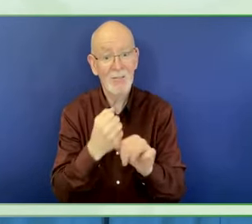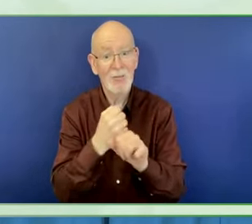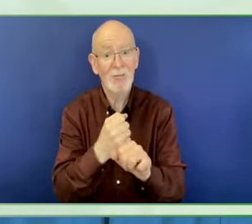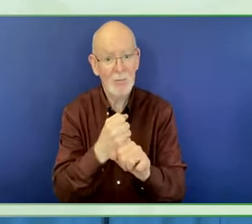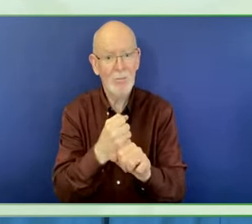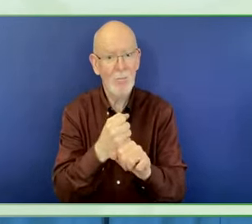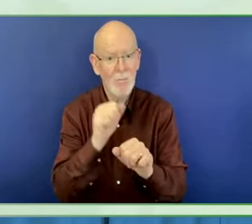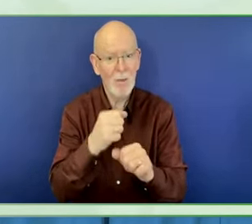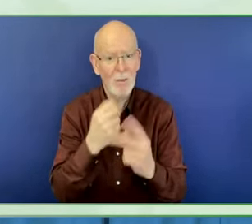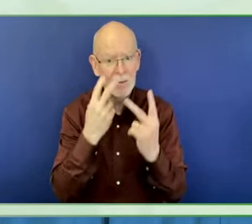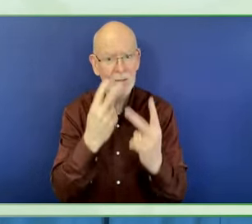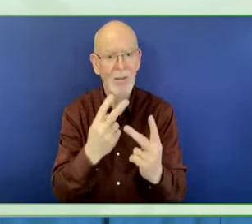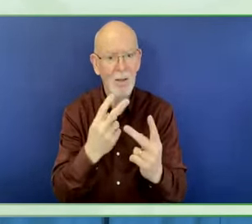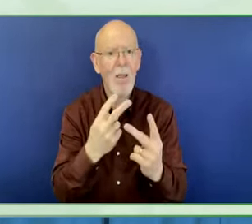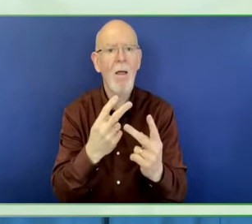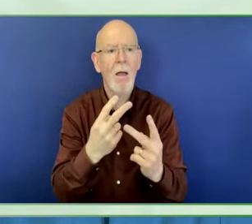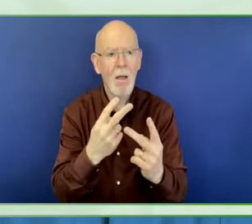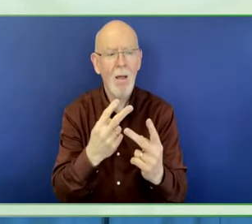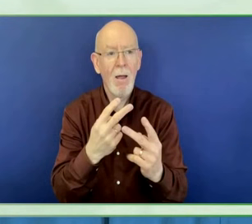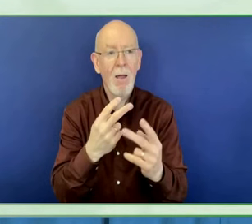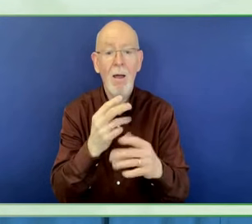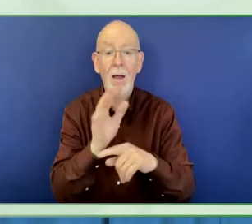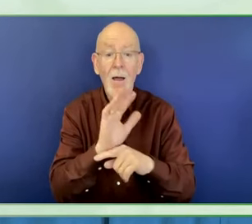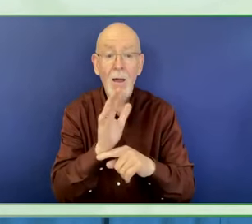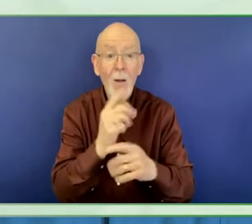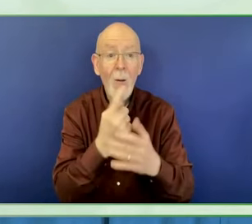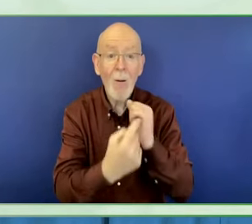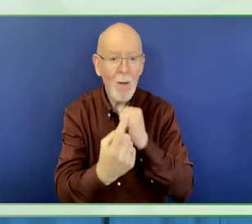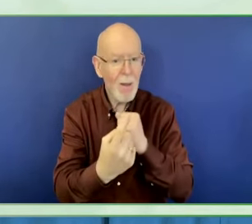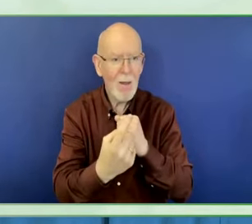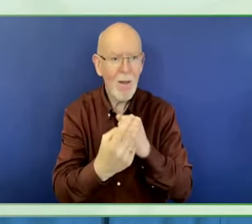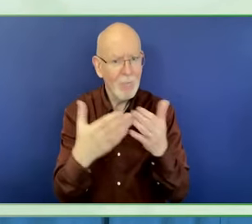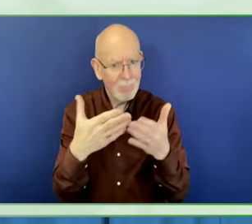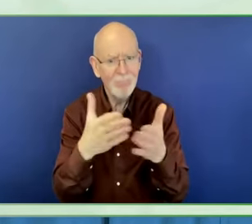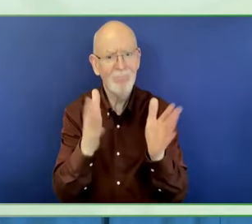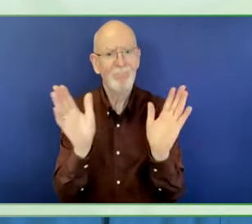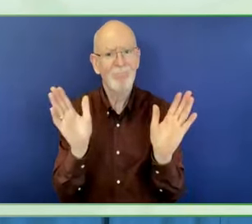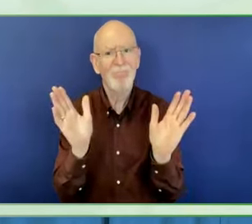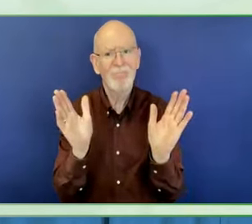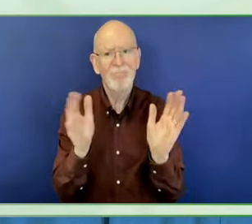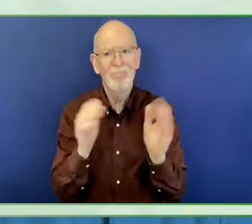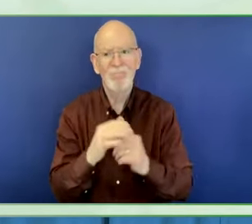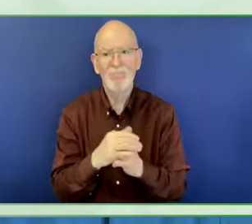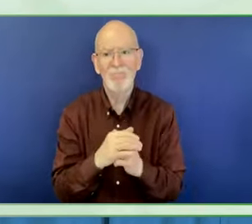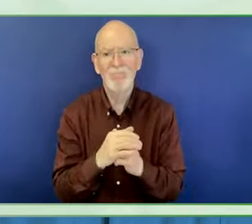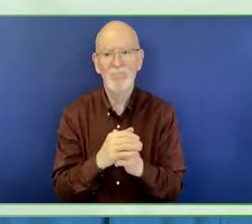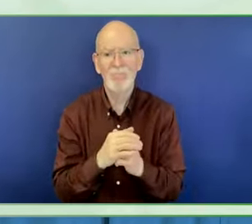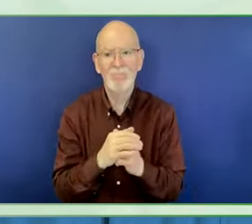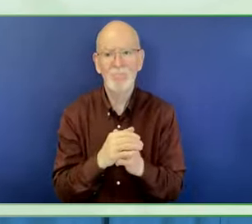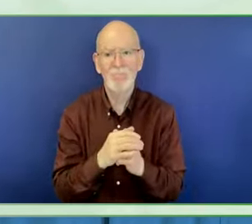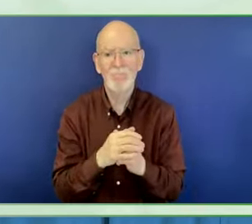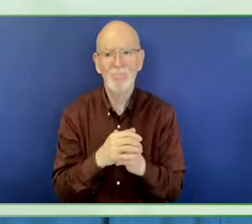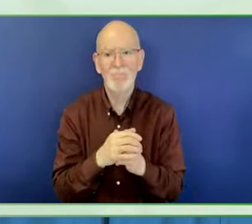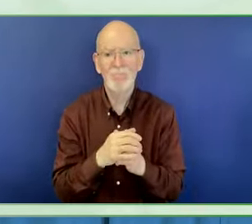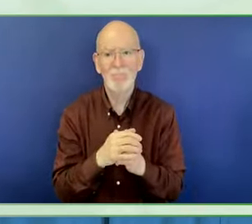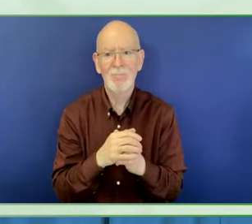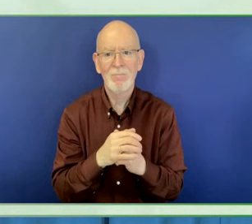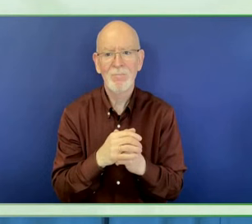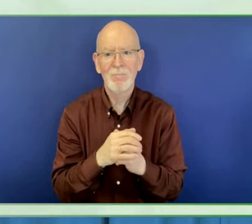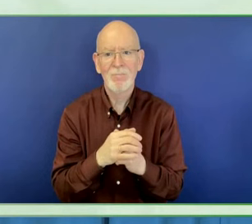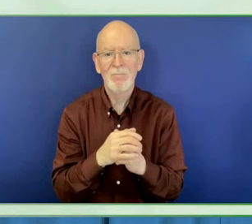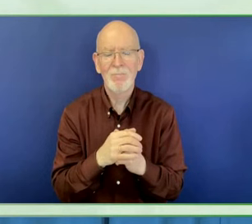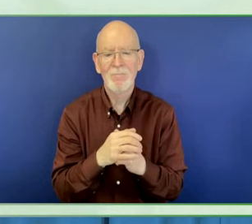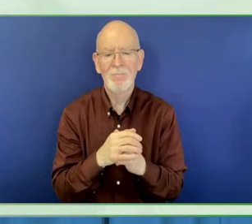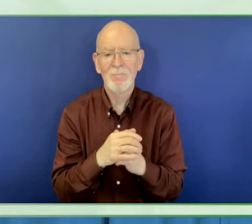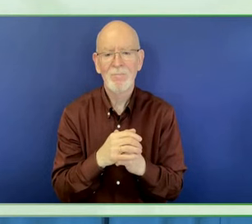cover just last month, so you can go and check it out in London if that's where you're located. On this slide, you'll find this photo